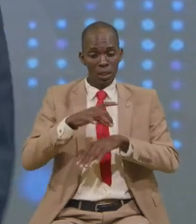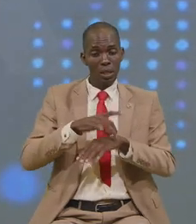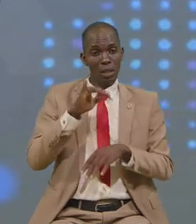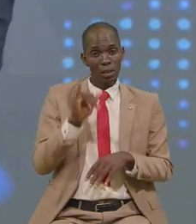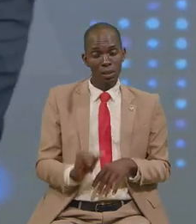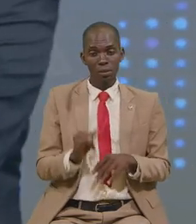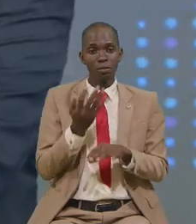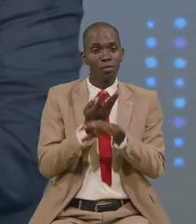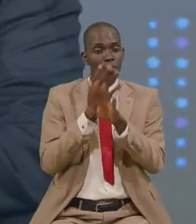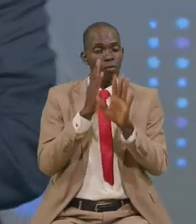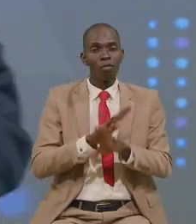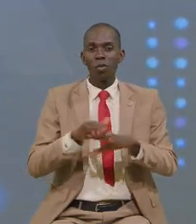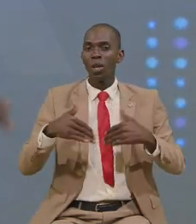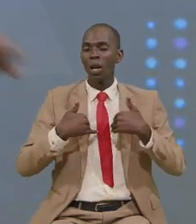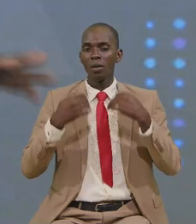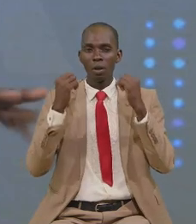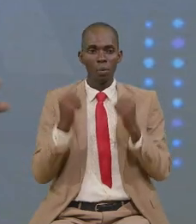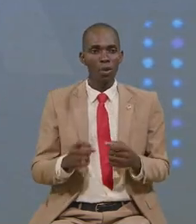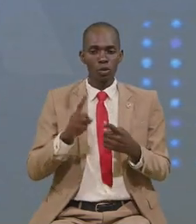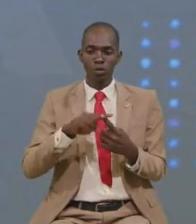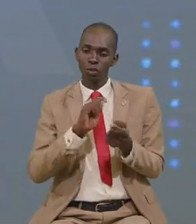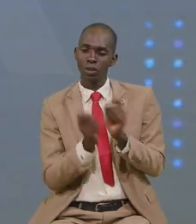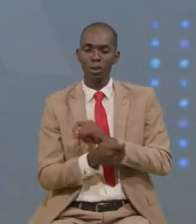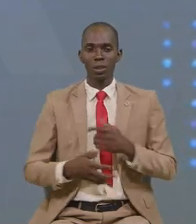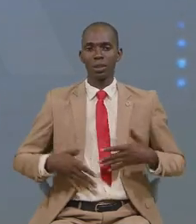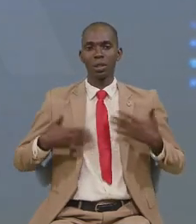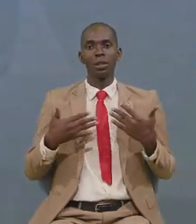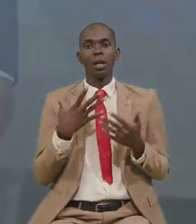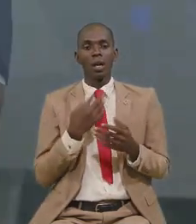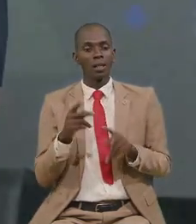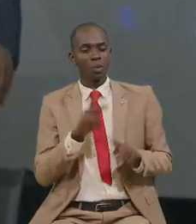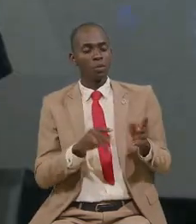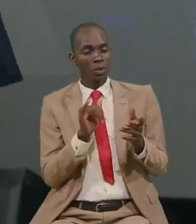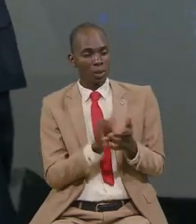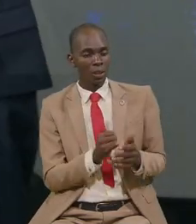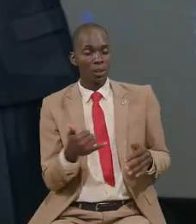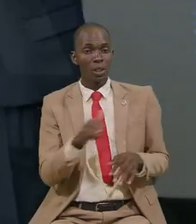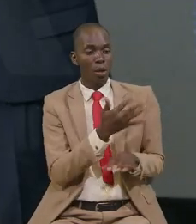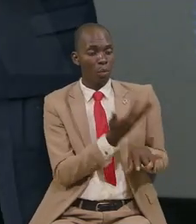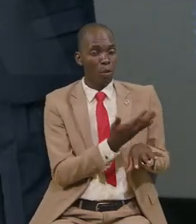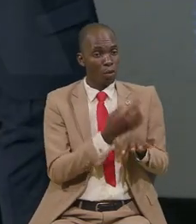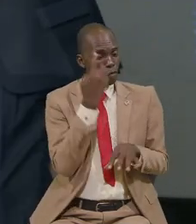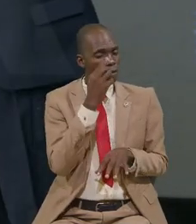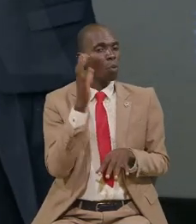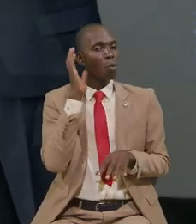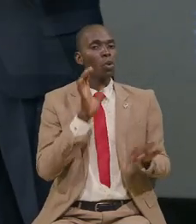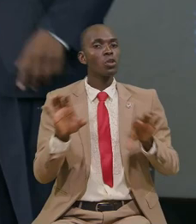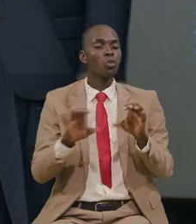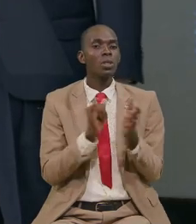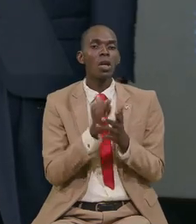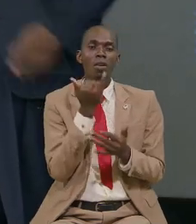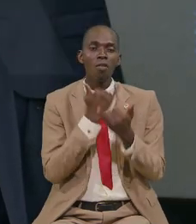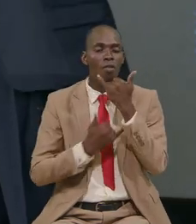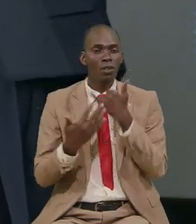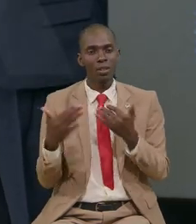Therefore, those people that they pleaded for, they will do that thing again because it's their nature.